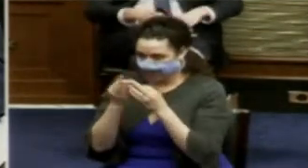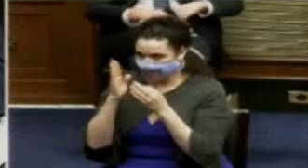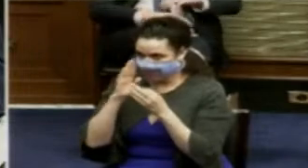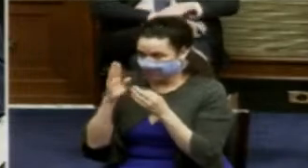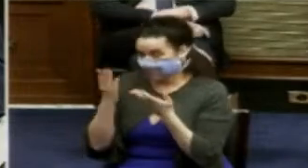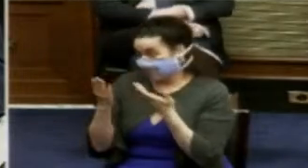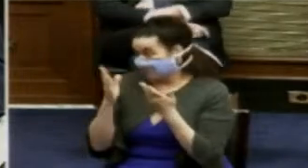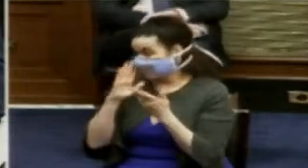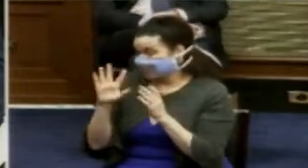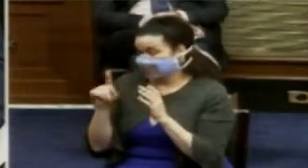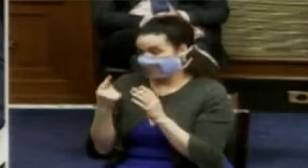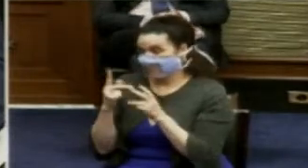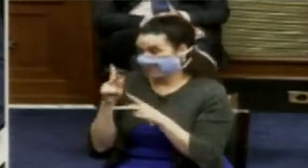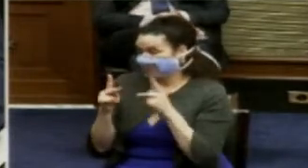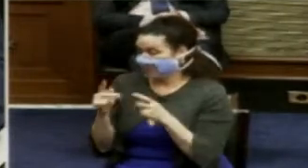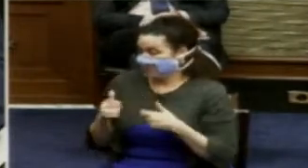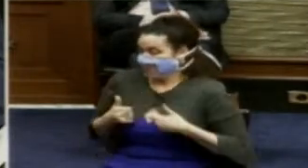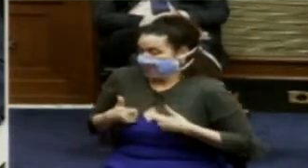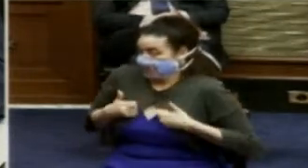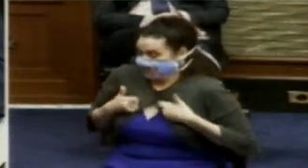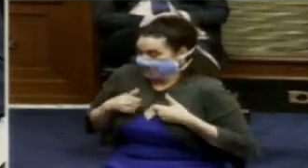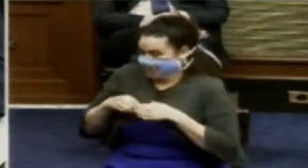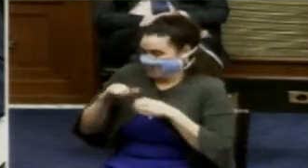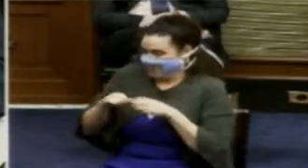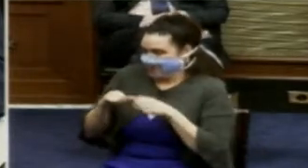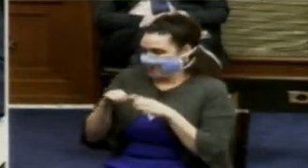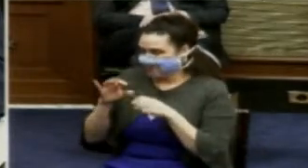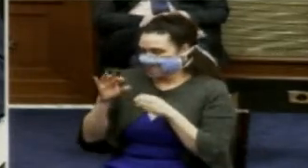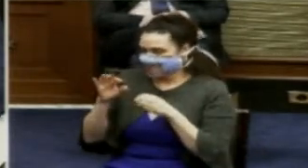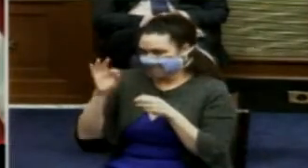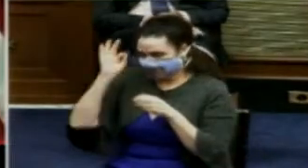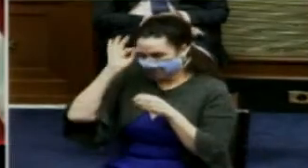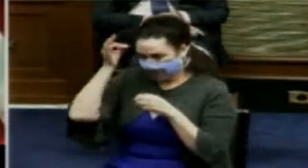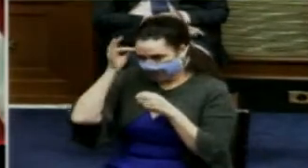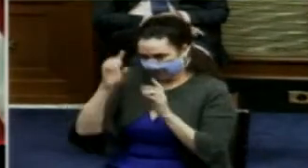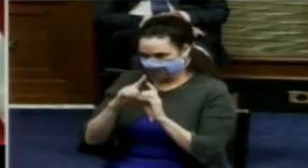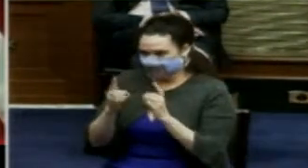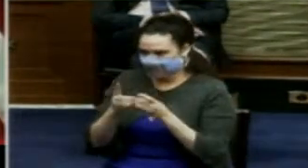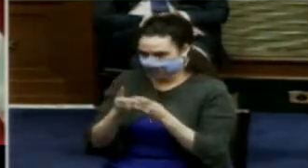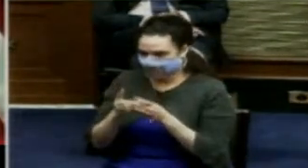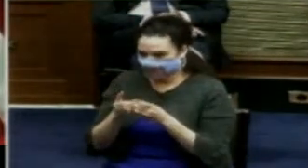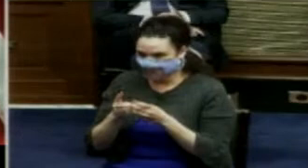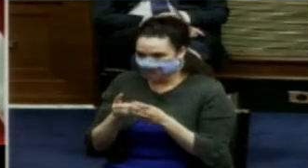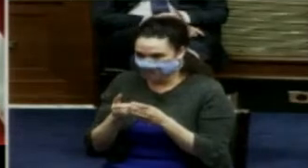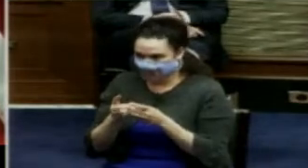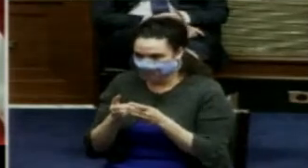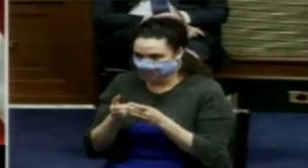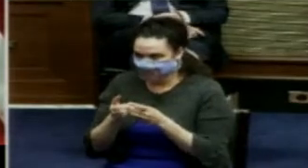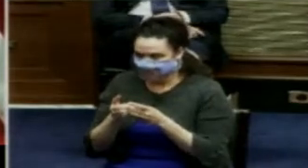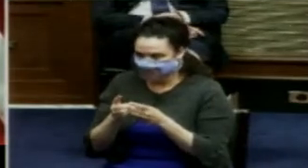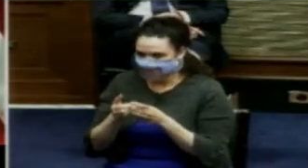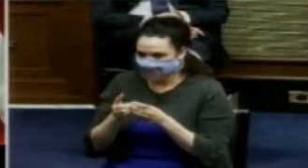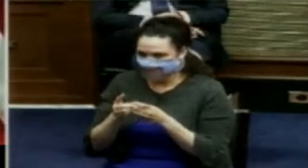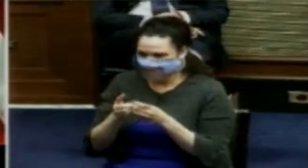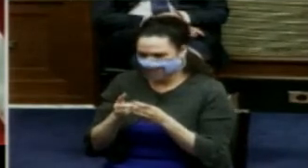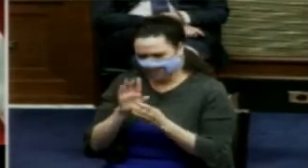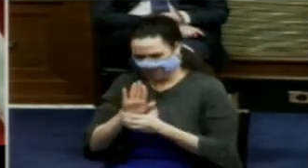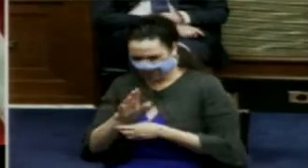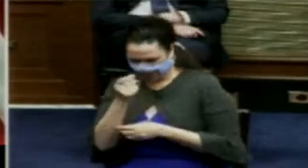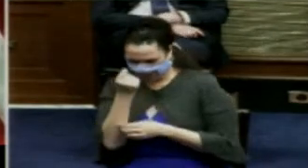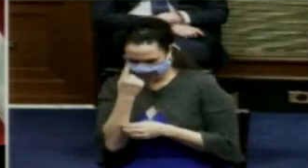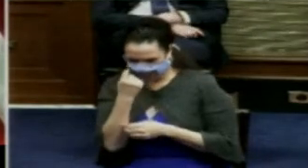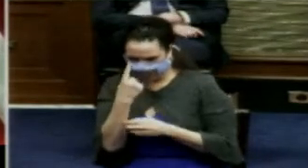residents or one of only a handful of residents of this new area. So is it your understanding